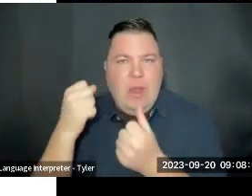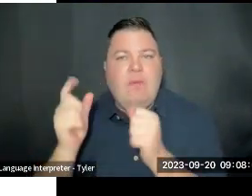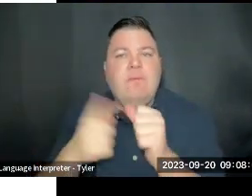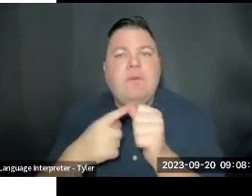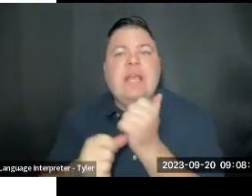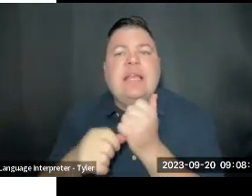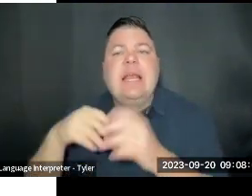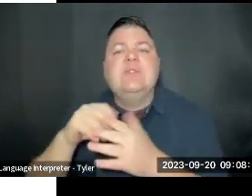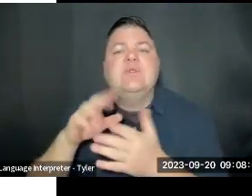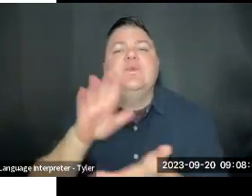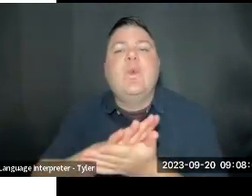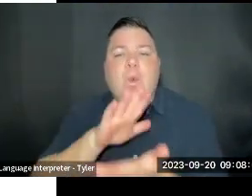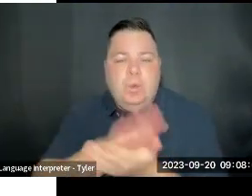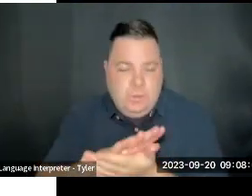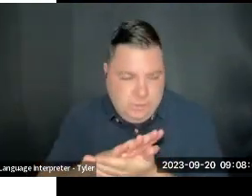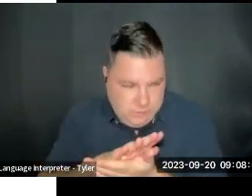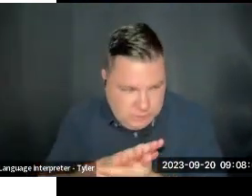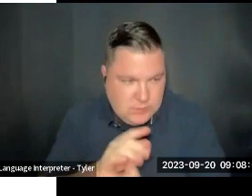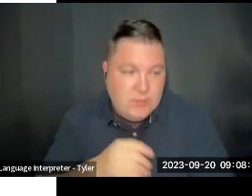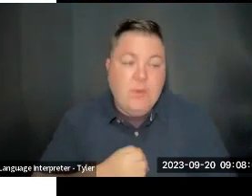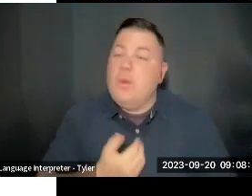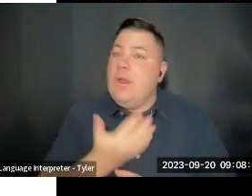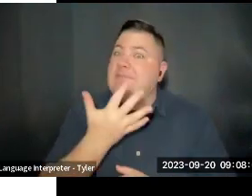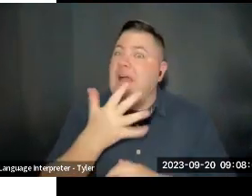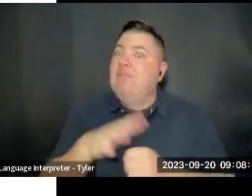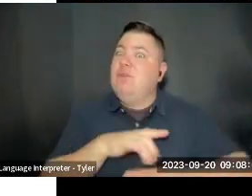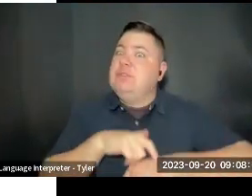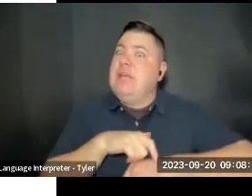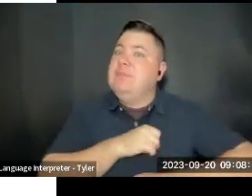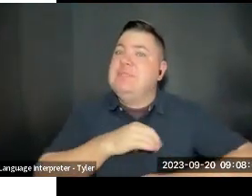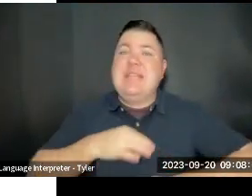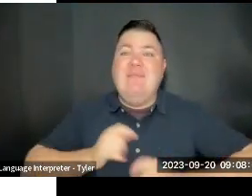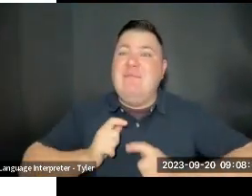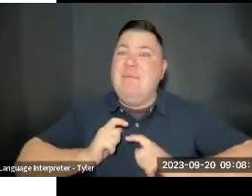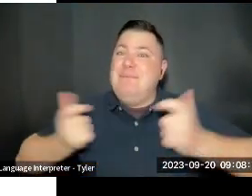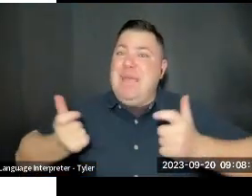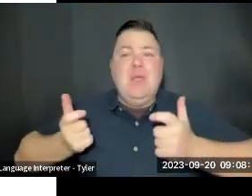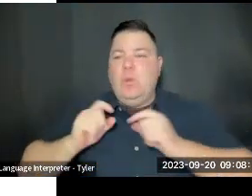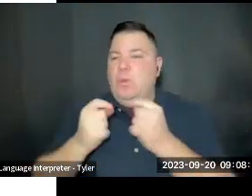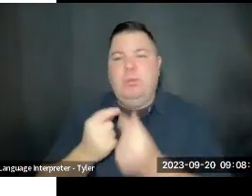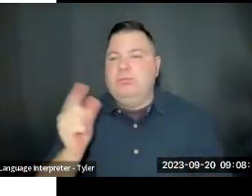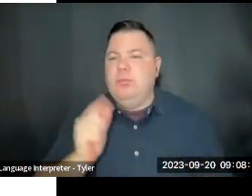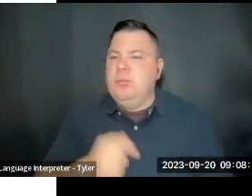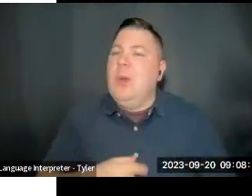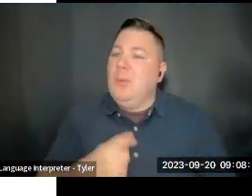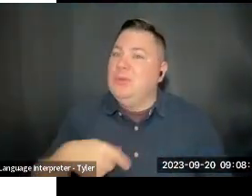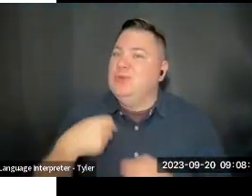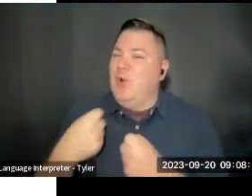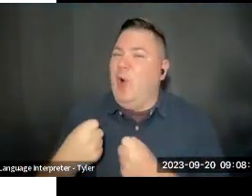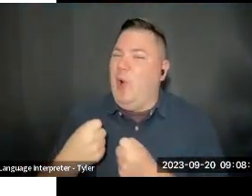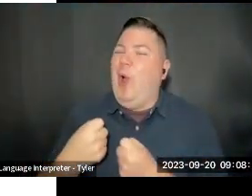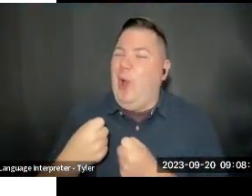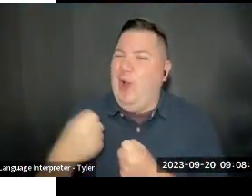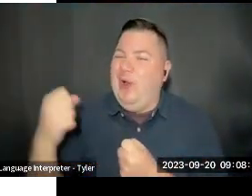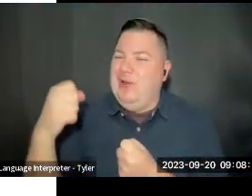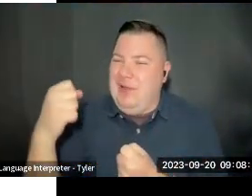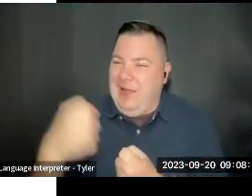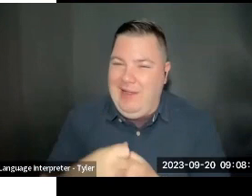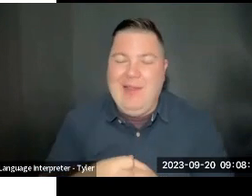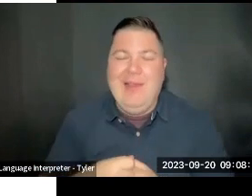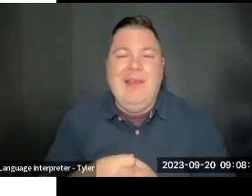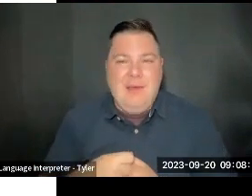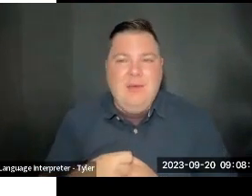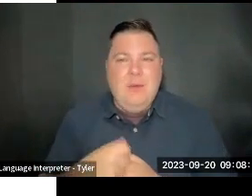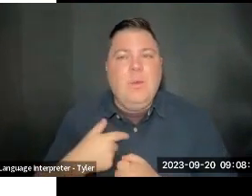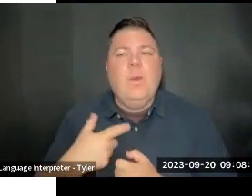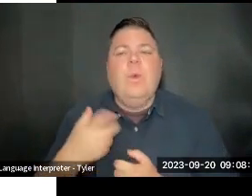of 5 full-time staff. So we're not a big group, but we are a mighty force. And we are housed at